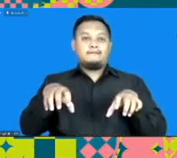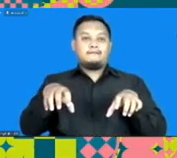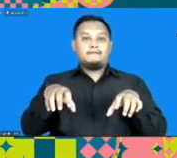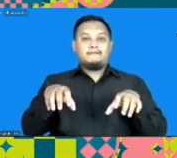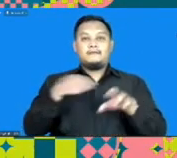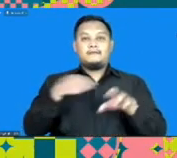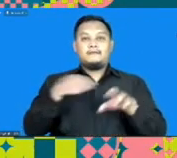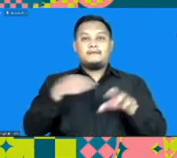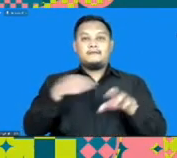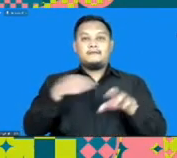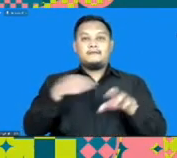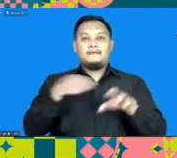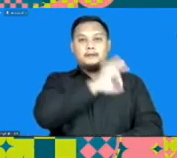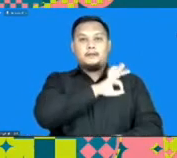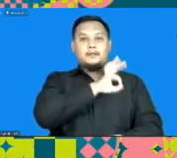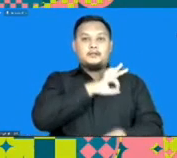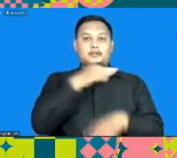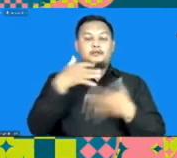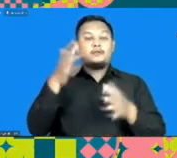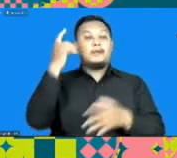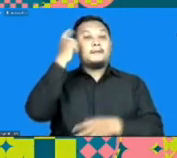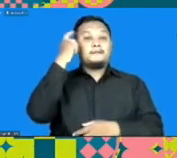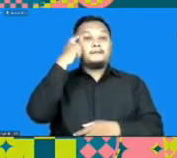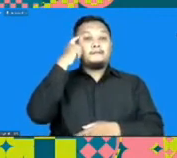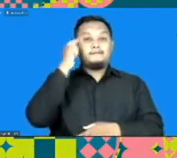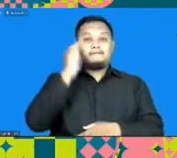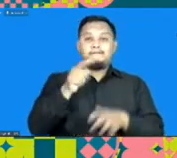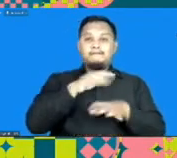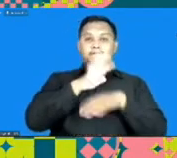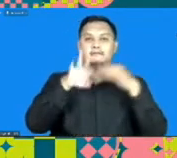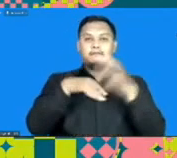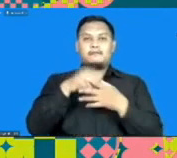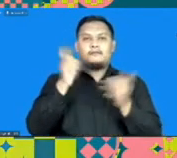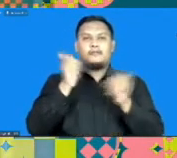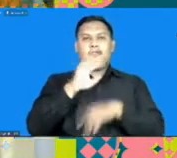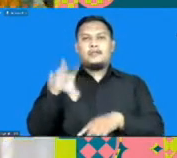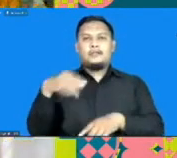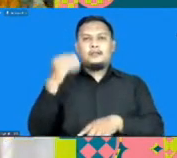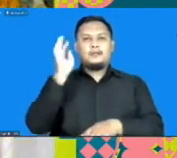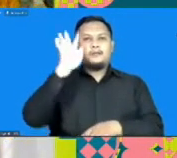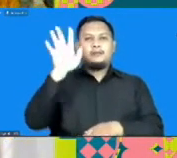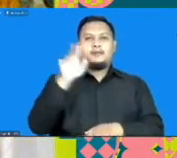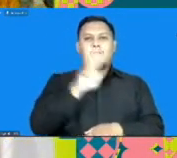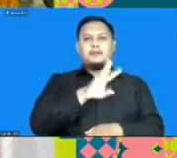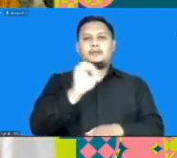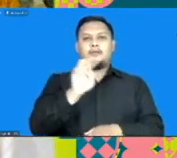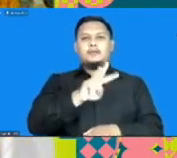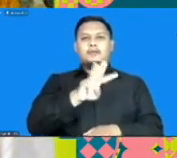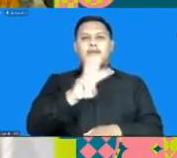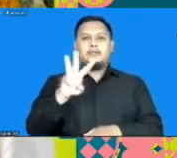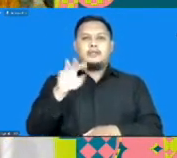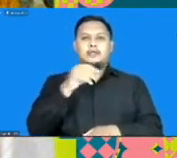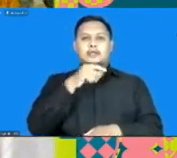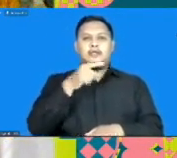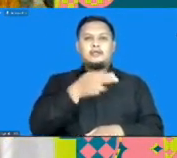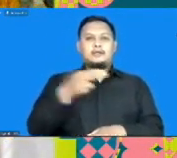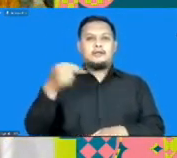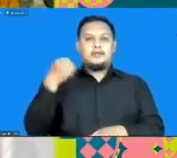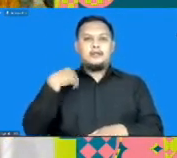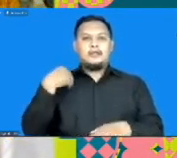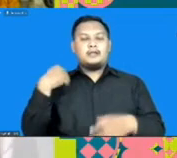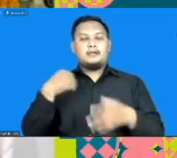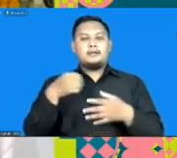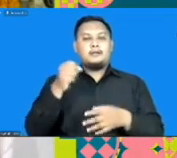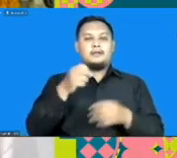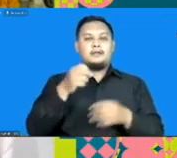by next year, is it true that by 2023, Indonesia will have this new capital? We start to build now. Okay. So actually, external enterprise is actually at the center